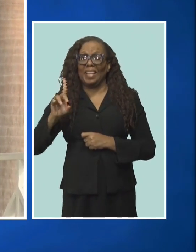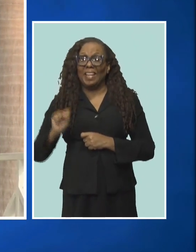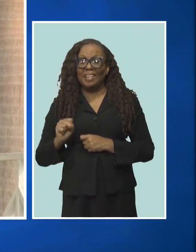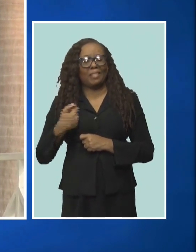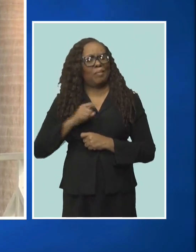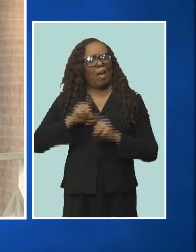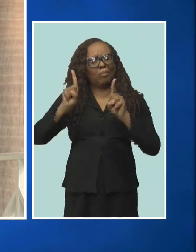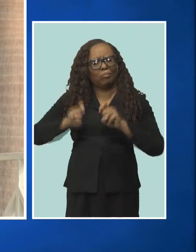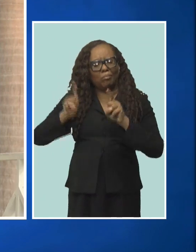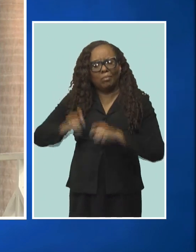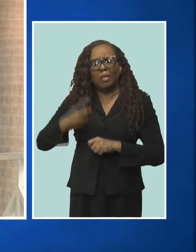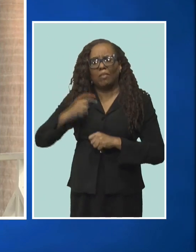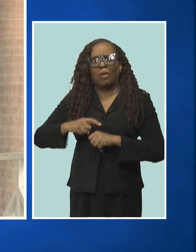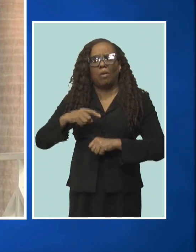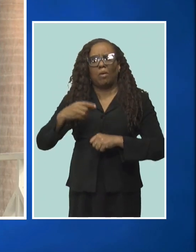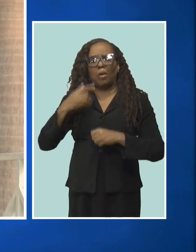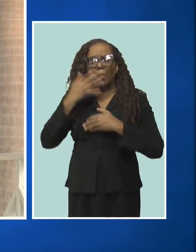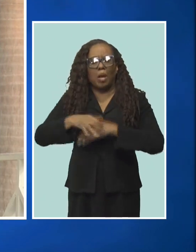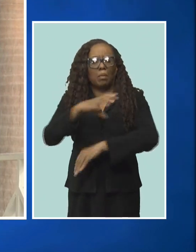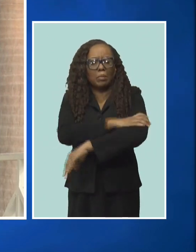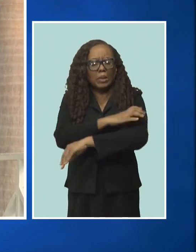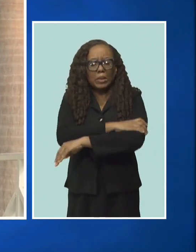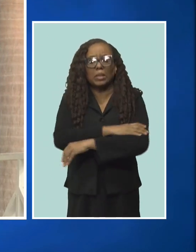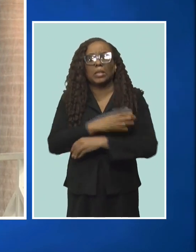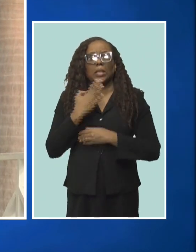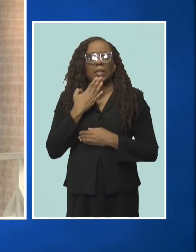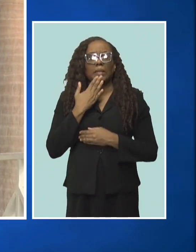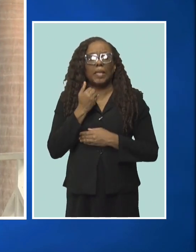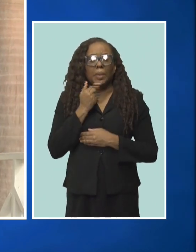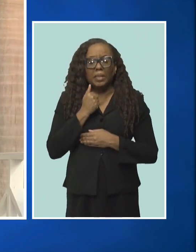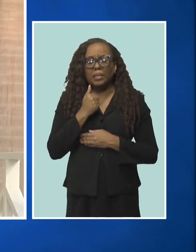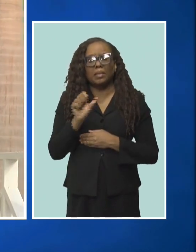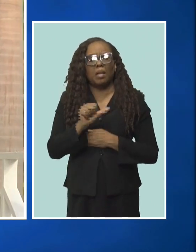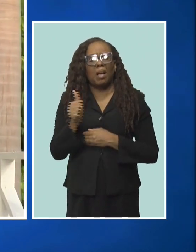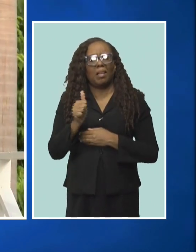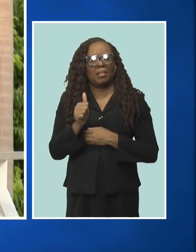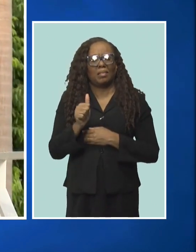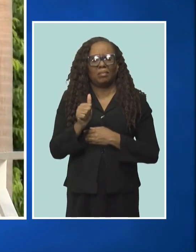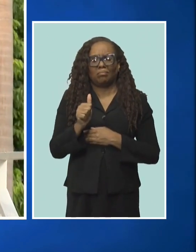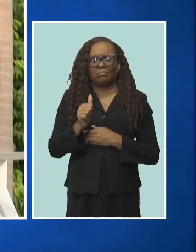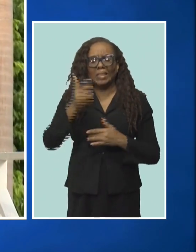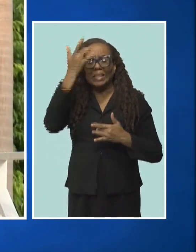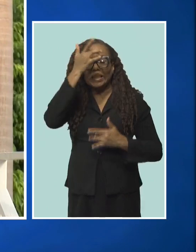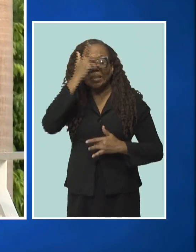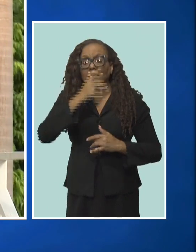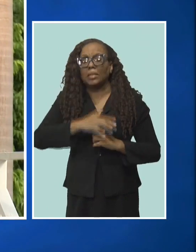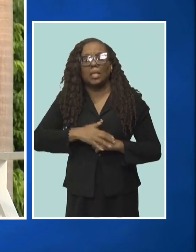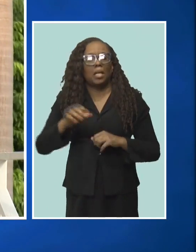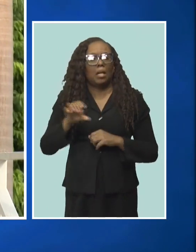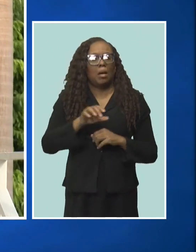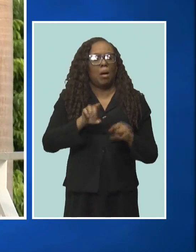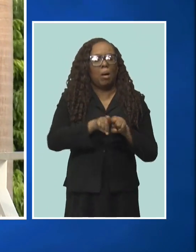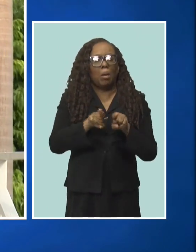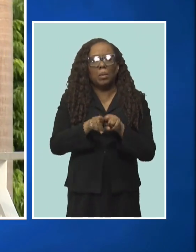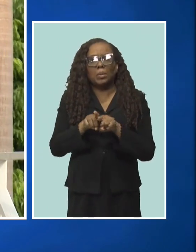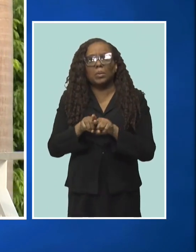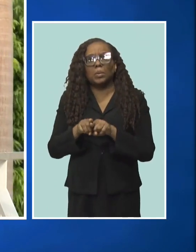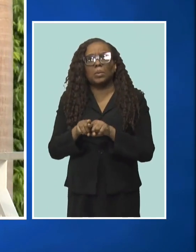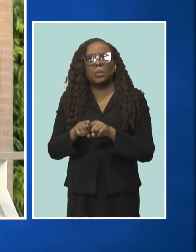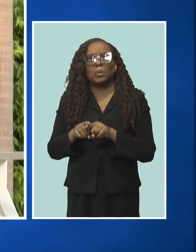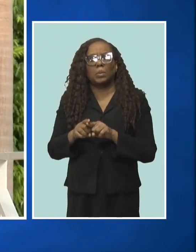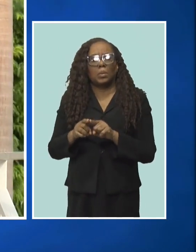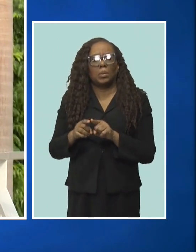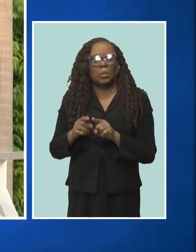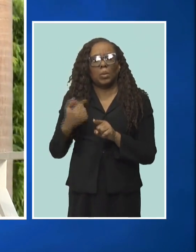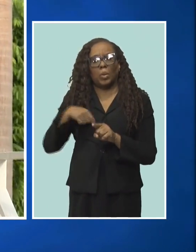tests as it relates to blood pressure and diabetes and other chronic ailments. We were looking at issues pertaining to prostate cancer and